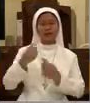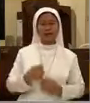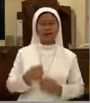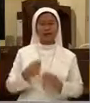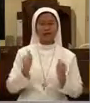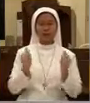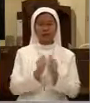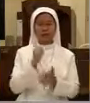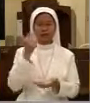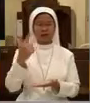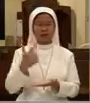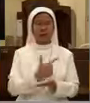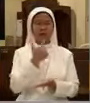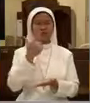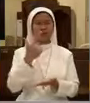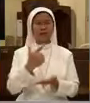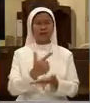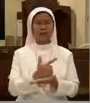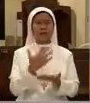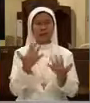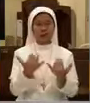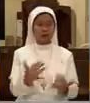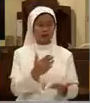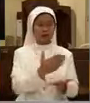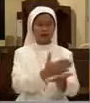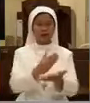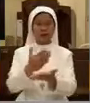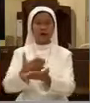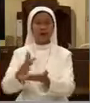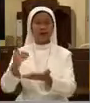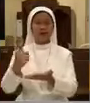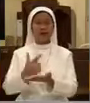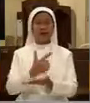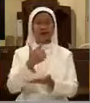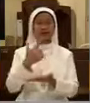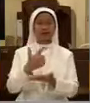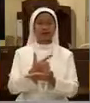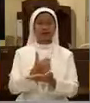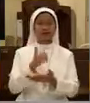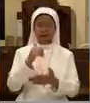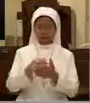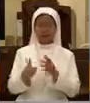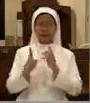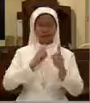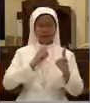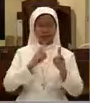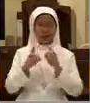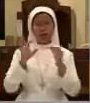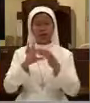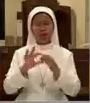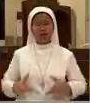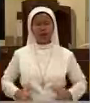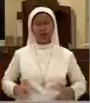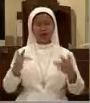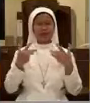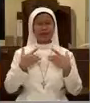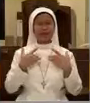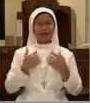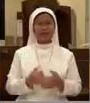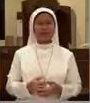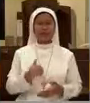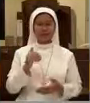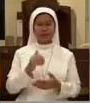the gospel, now share the gospel in a dialogue of life, in a dialogue of